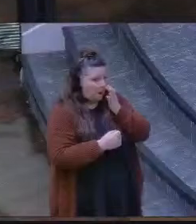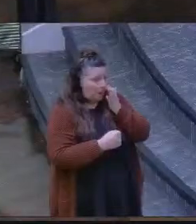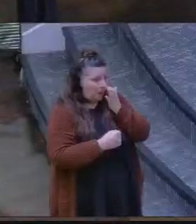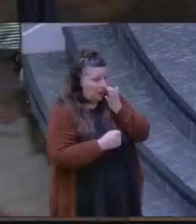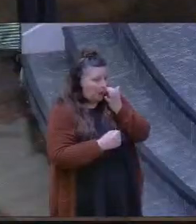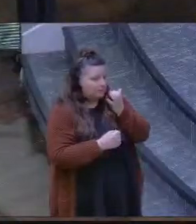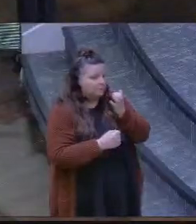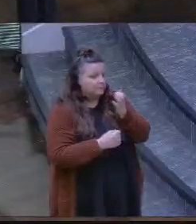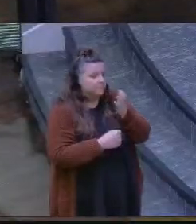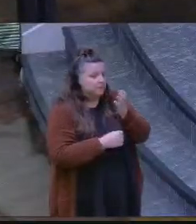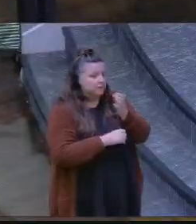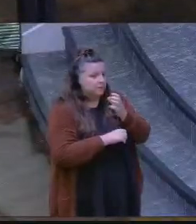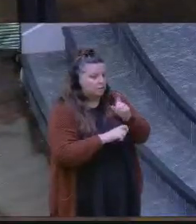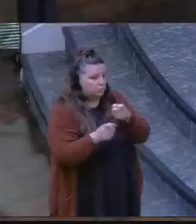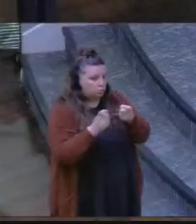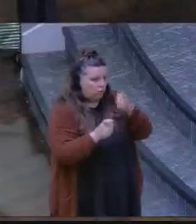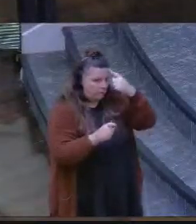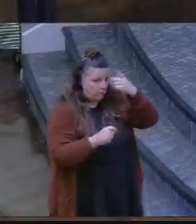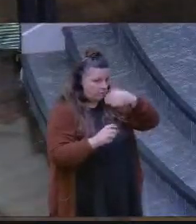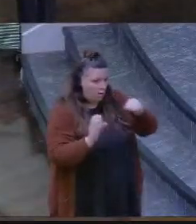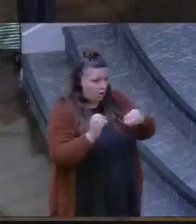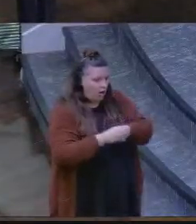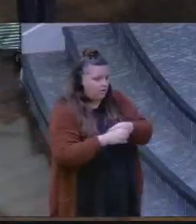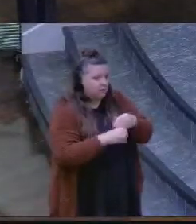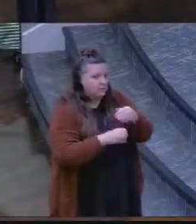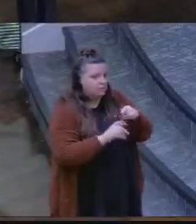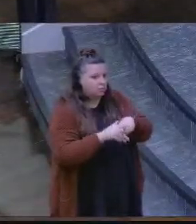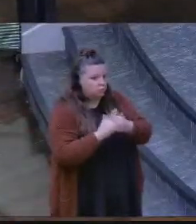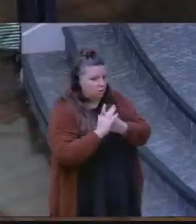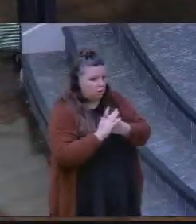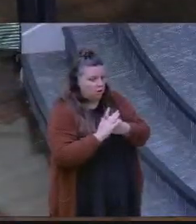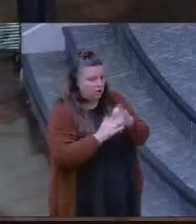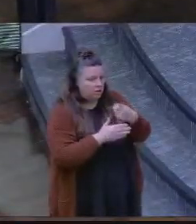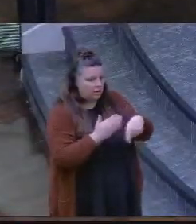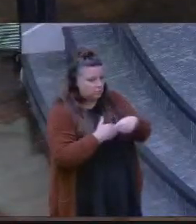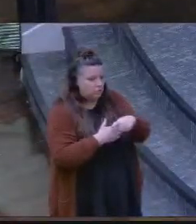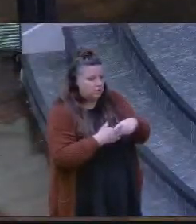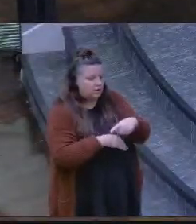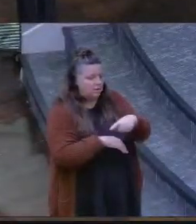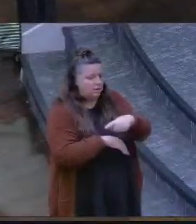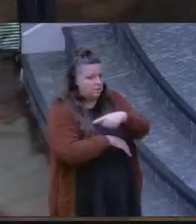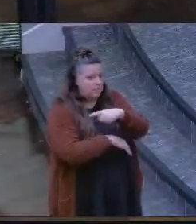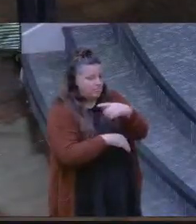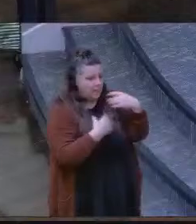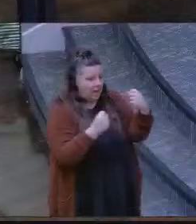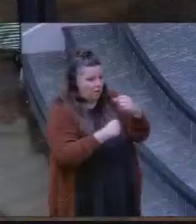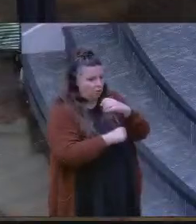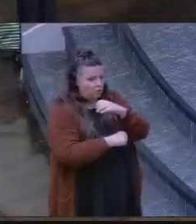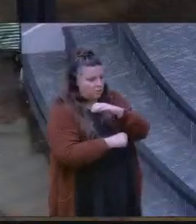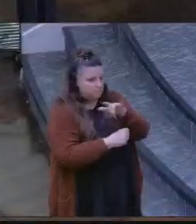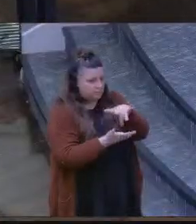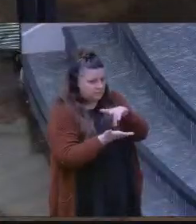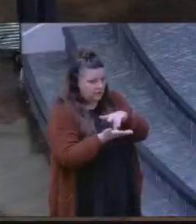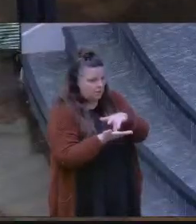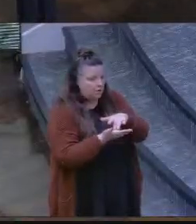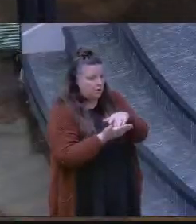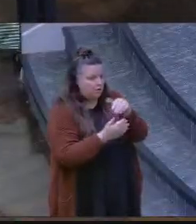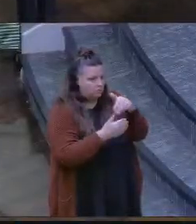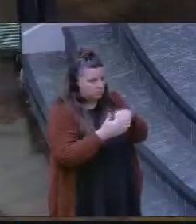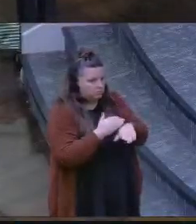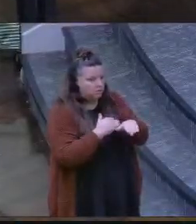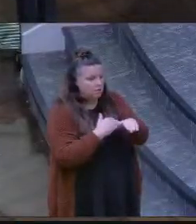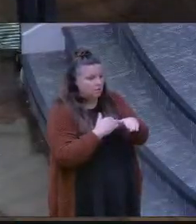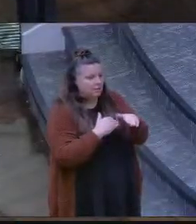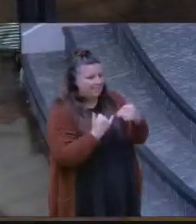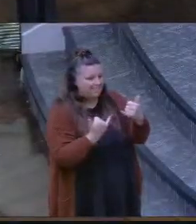the new office next week. The health center is moving into the building on the 28th of this month. and then they should be finished